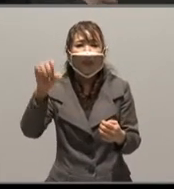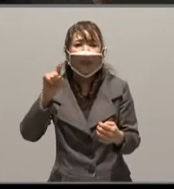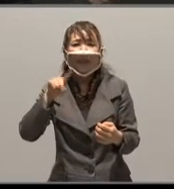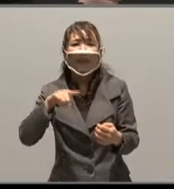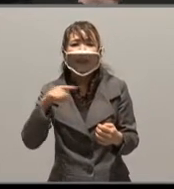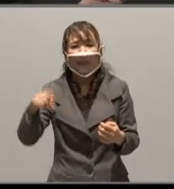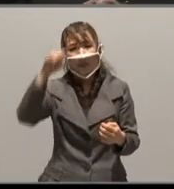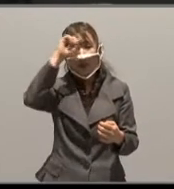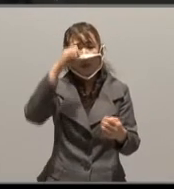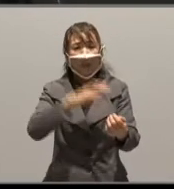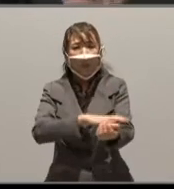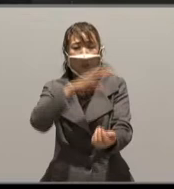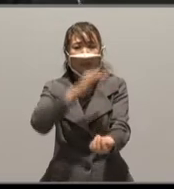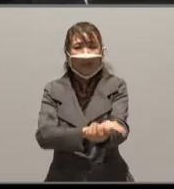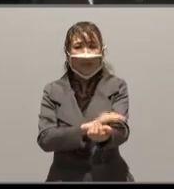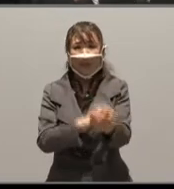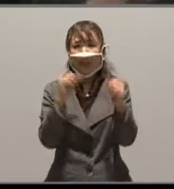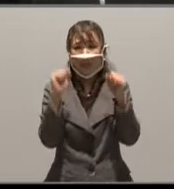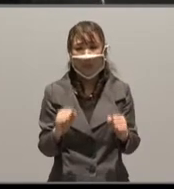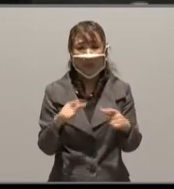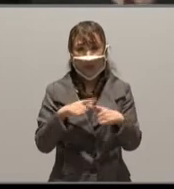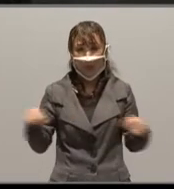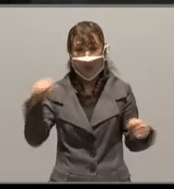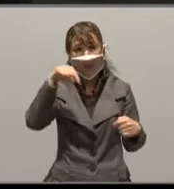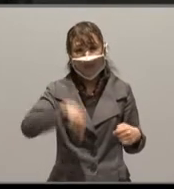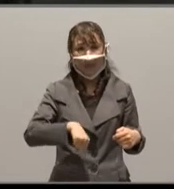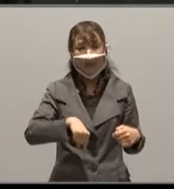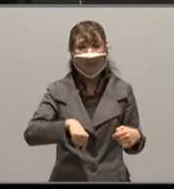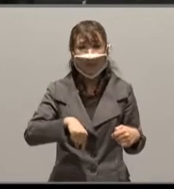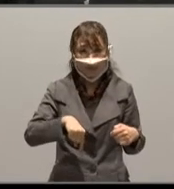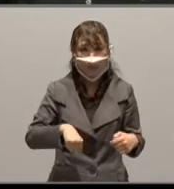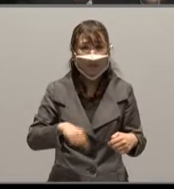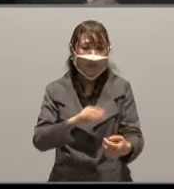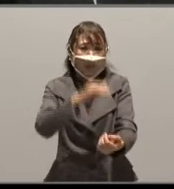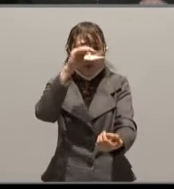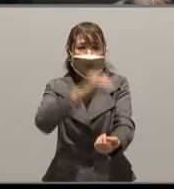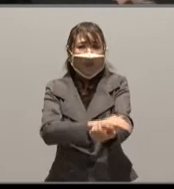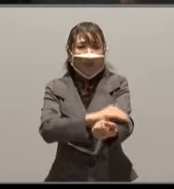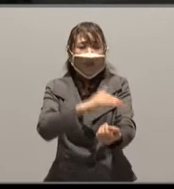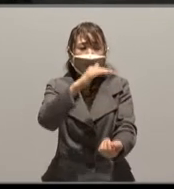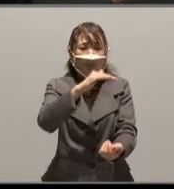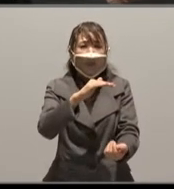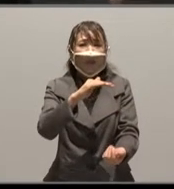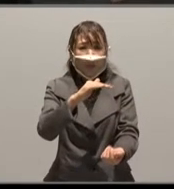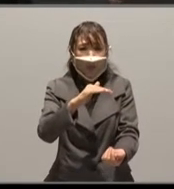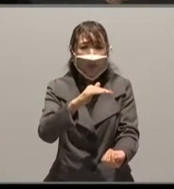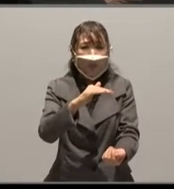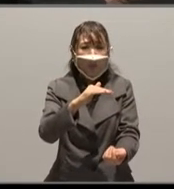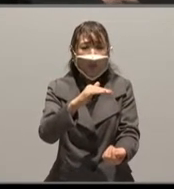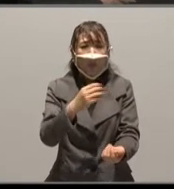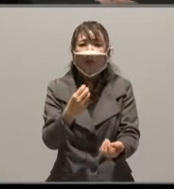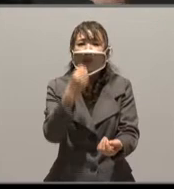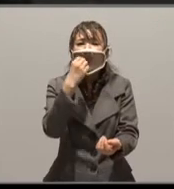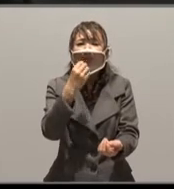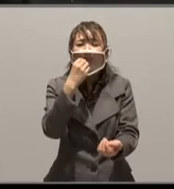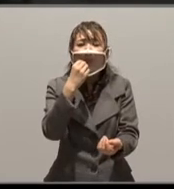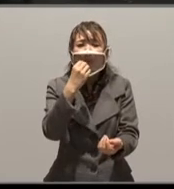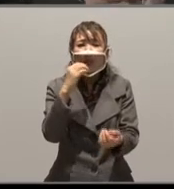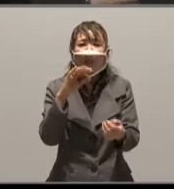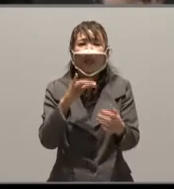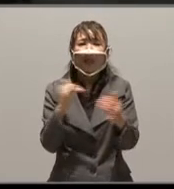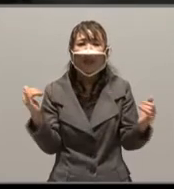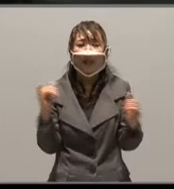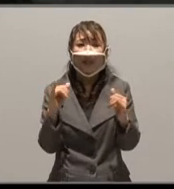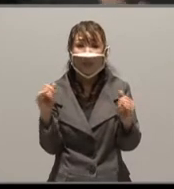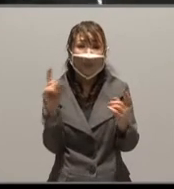43 million patients, hypertension patients exist in Japan. This is a big problem. And